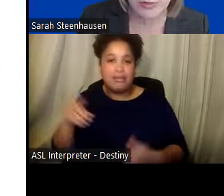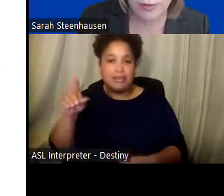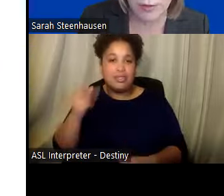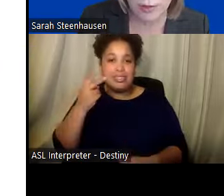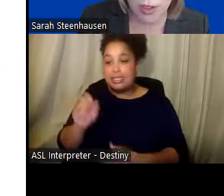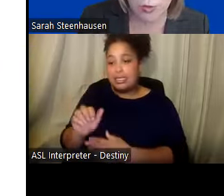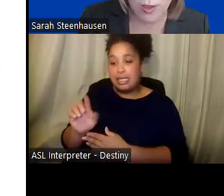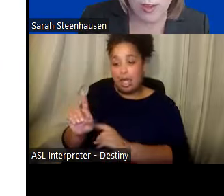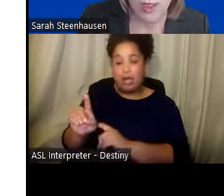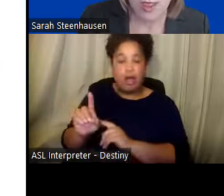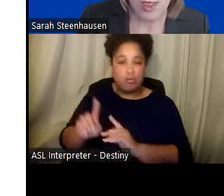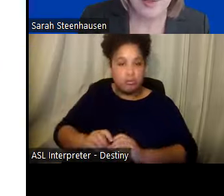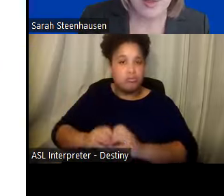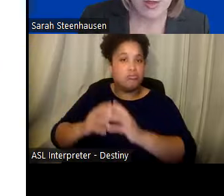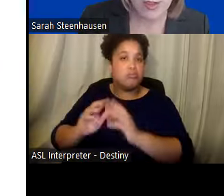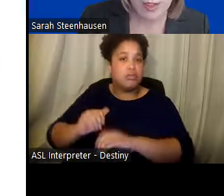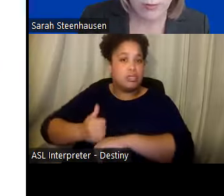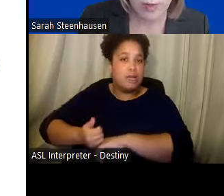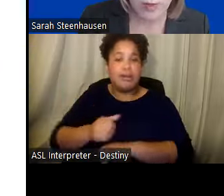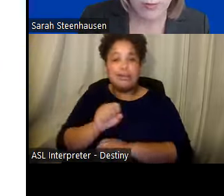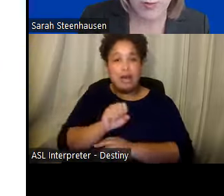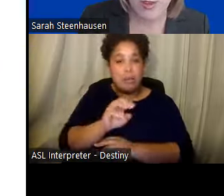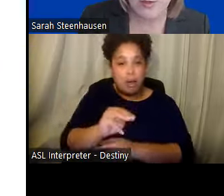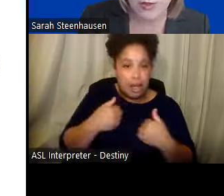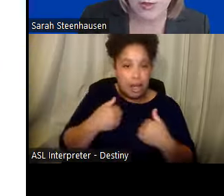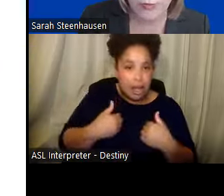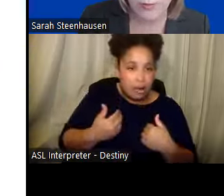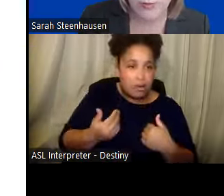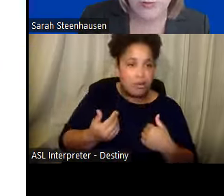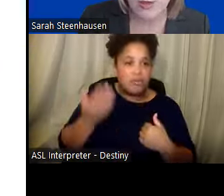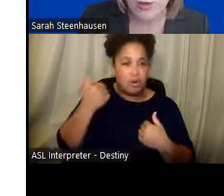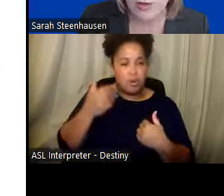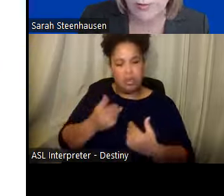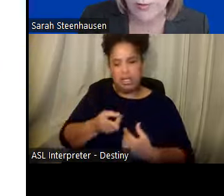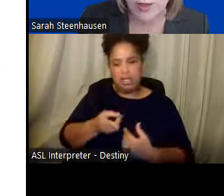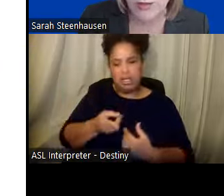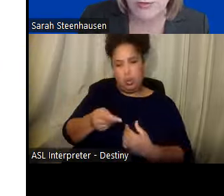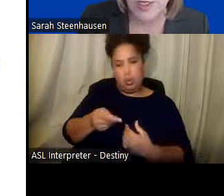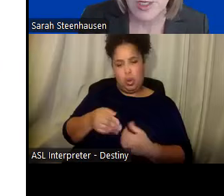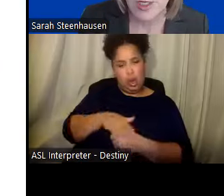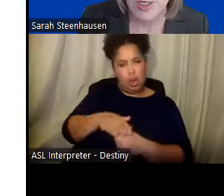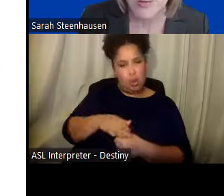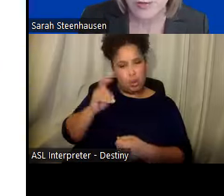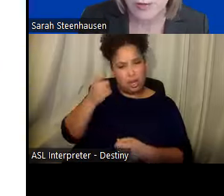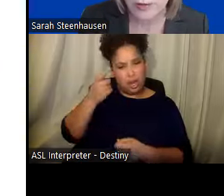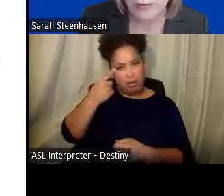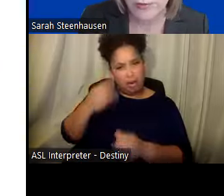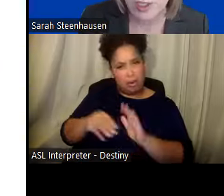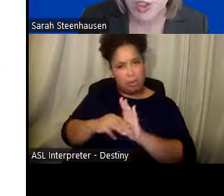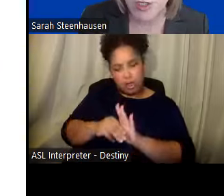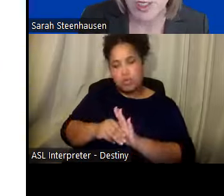Diego recently launch one, Santa Monica had one, and we want to learn from those local government models to inform our